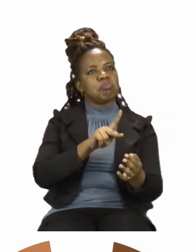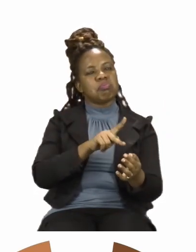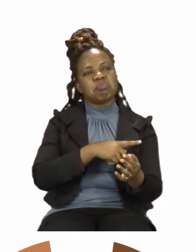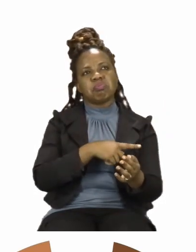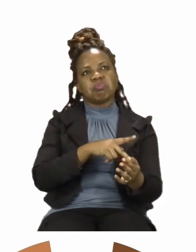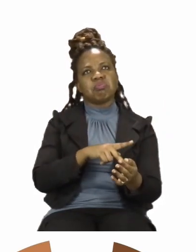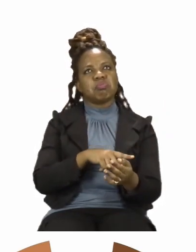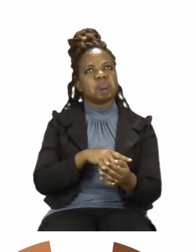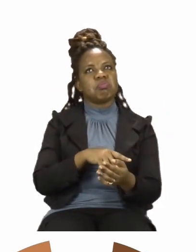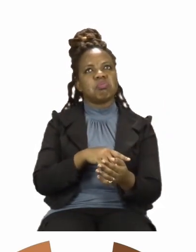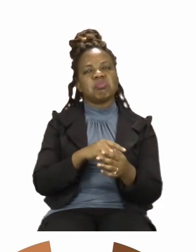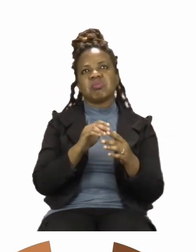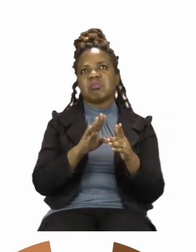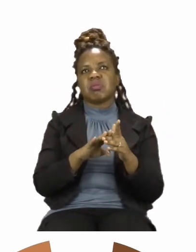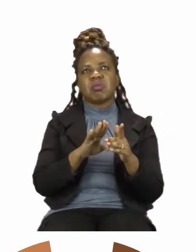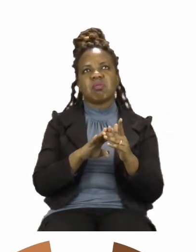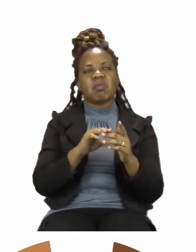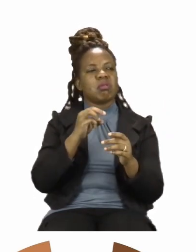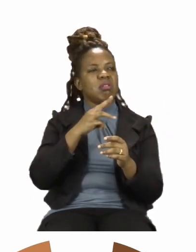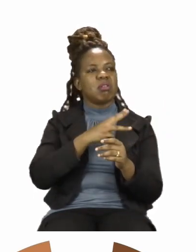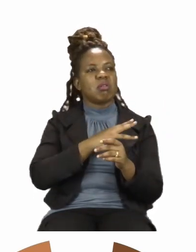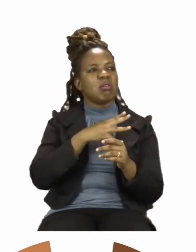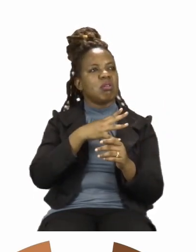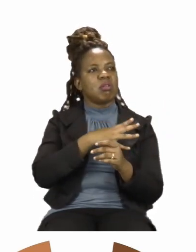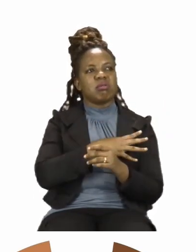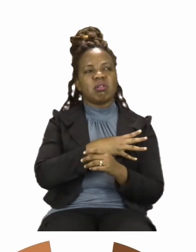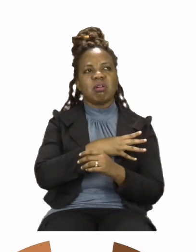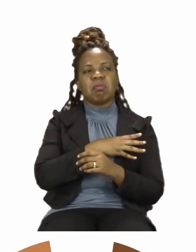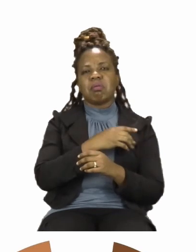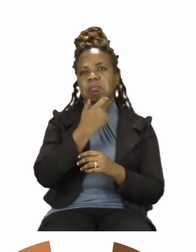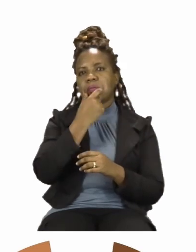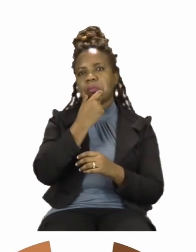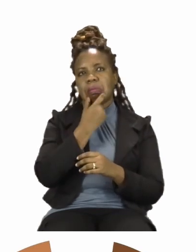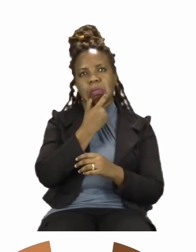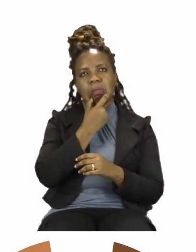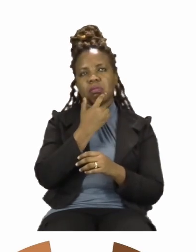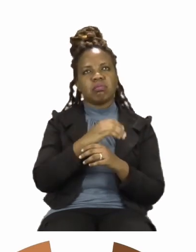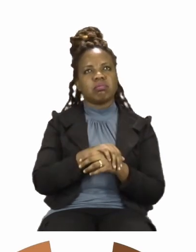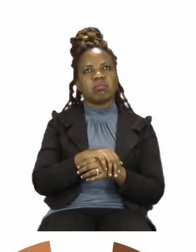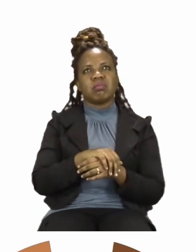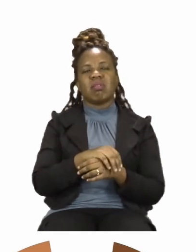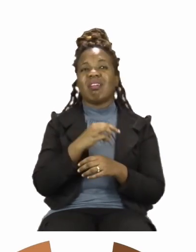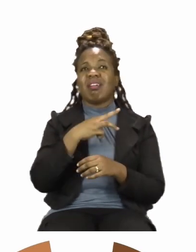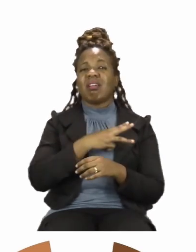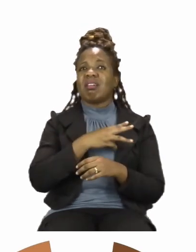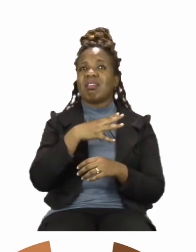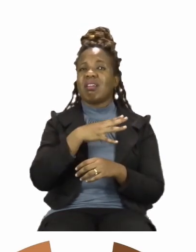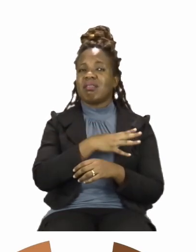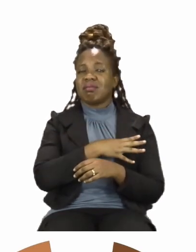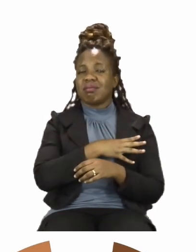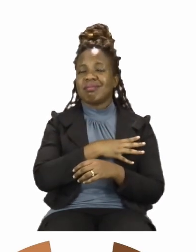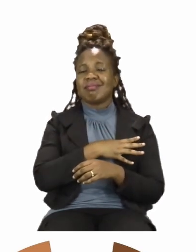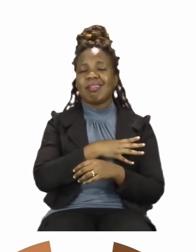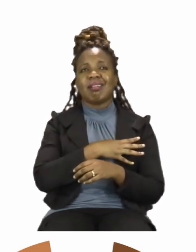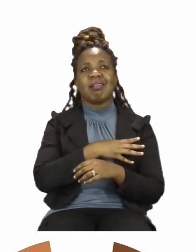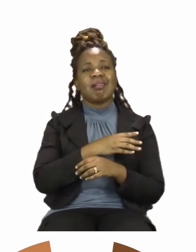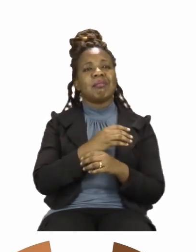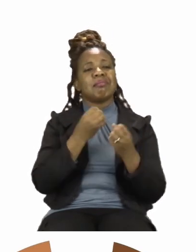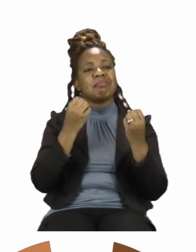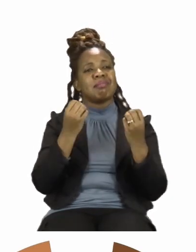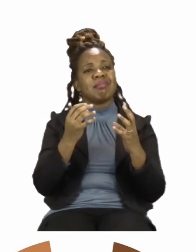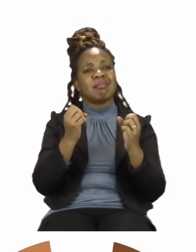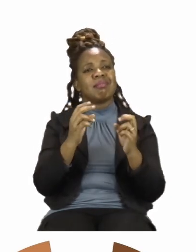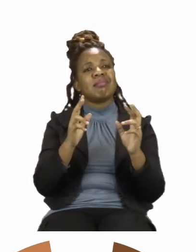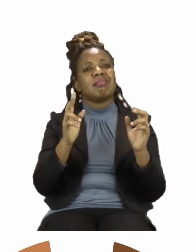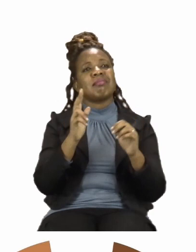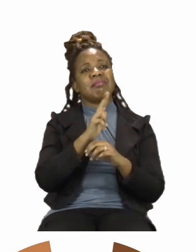Now, HIV and AIDS kill many people every year, boys and girls. So we need to show the people